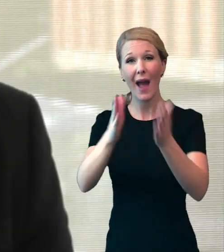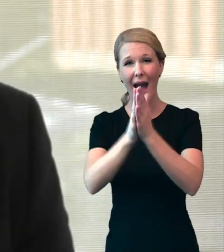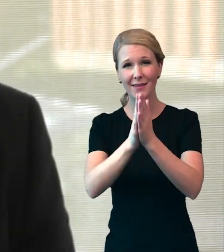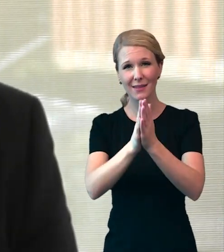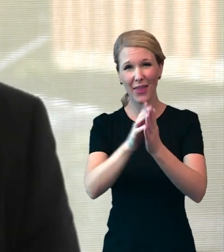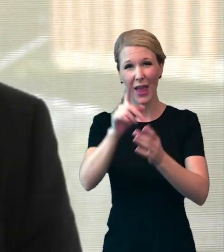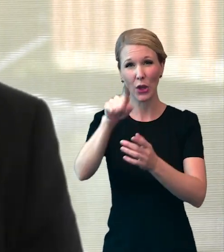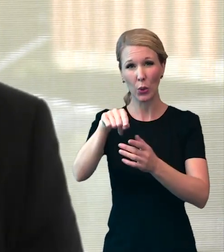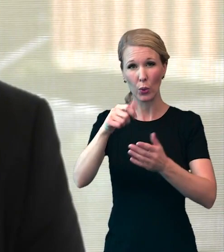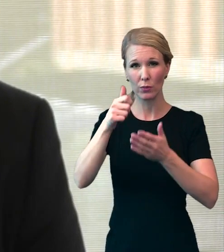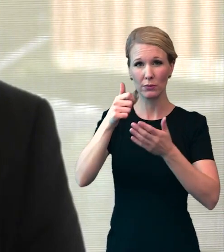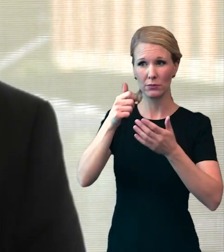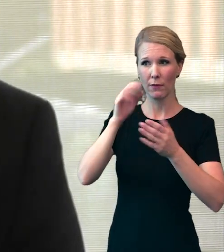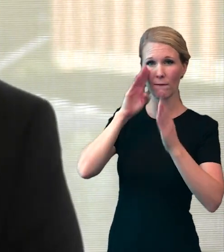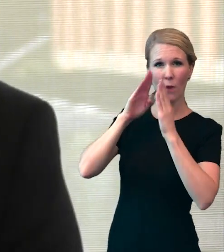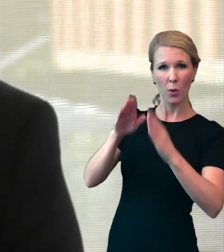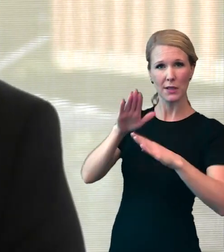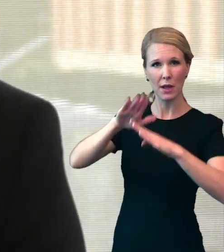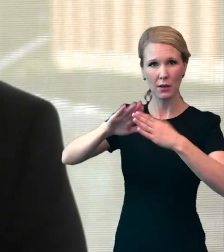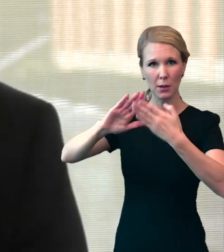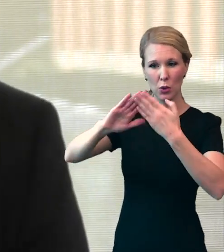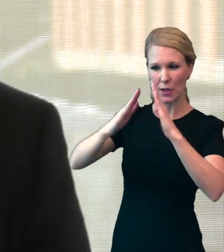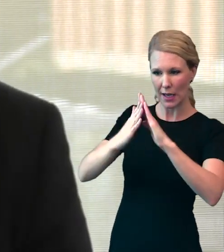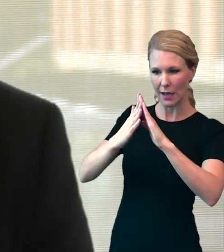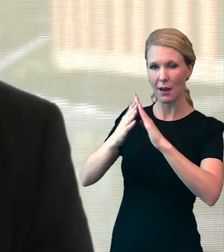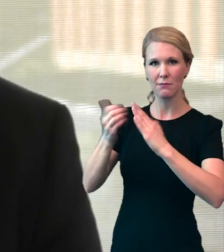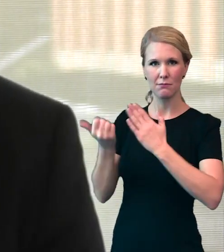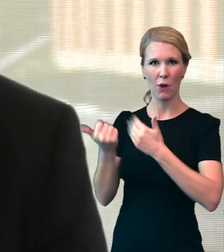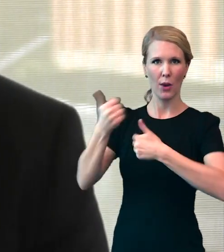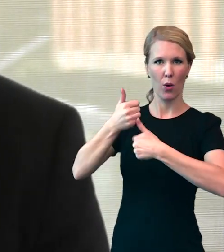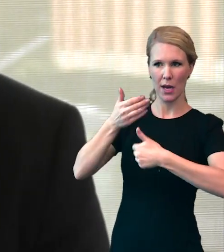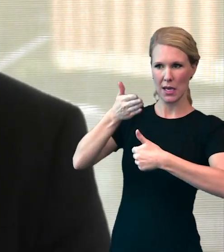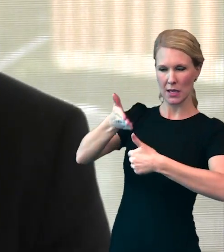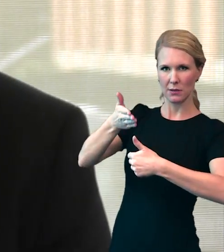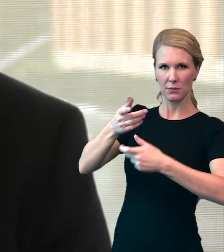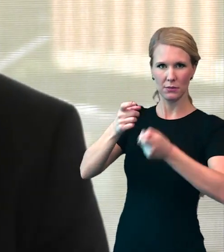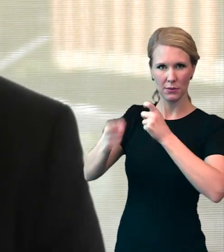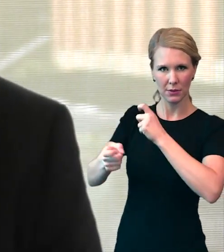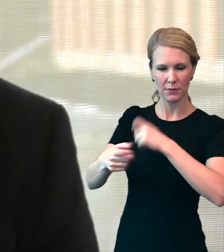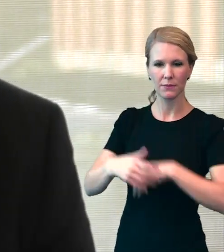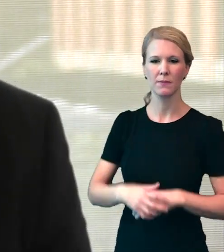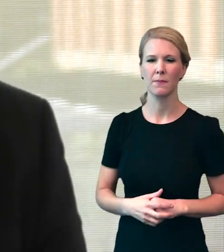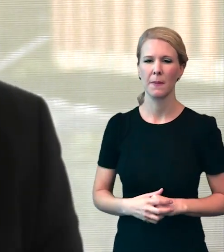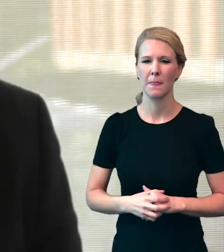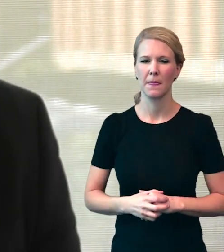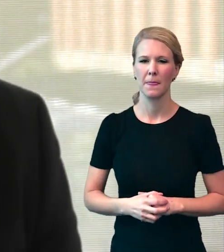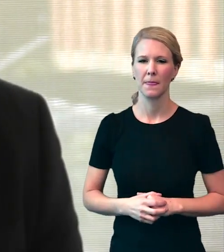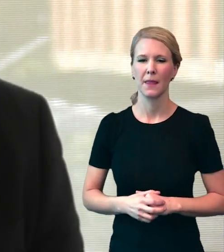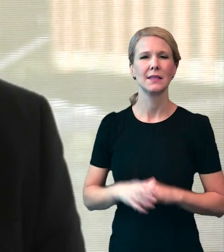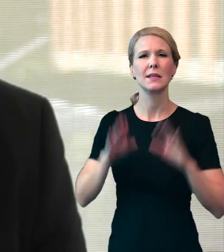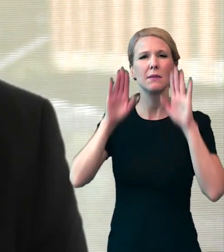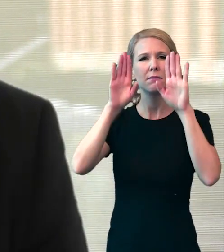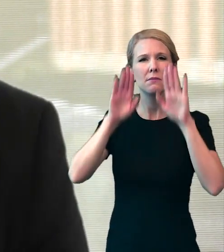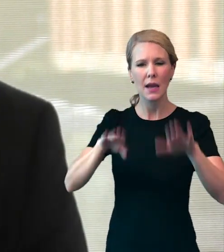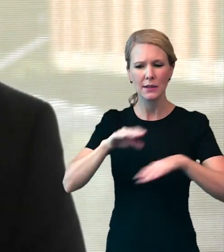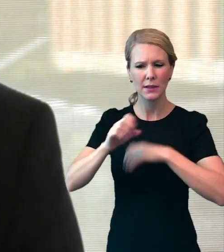community your priority. In closing, I'd like to draw on the lessons we have all learned during this unforgettable year